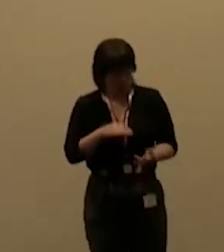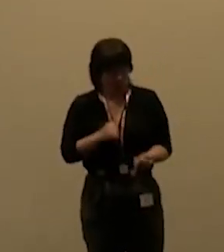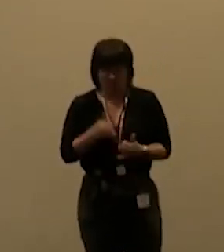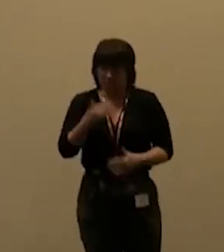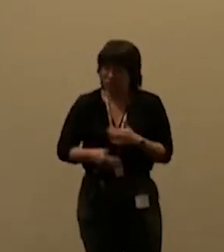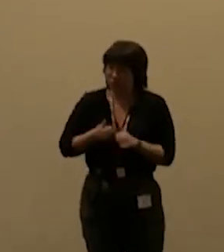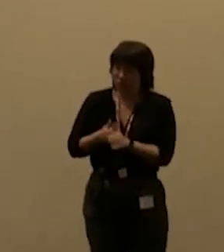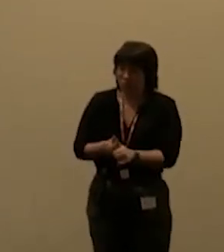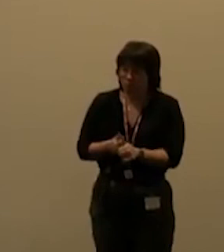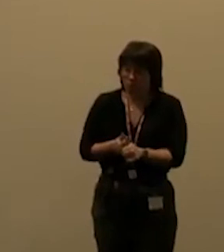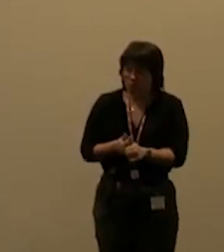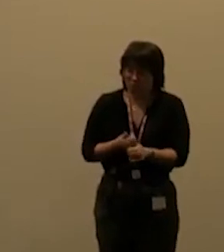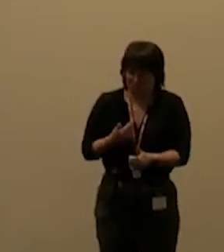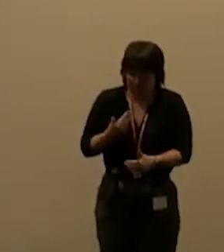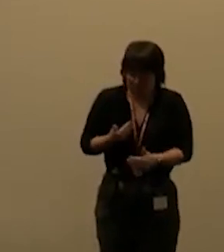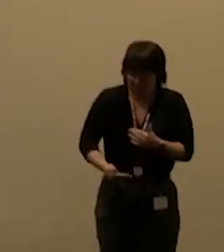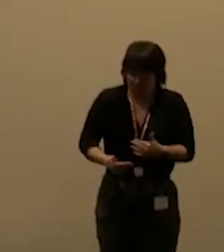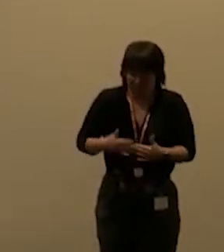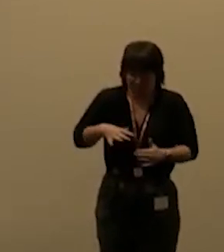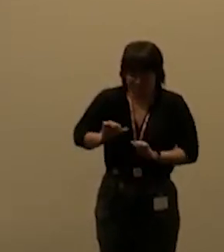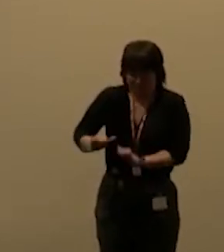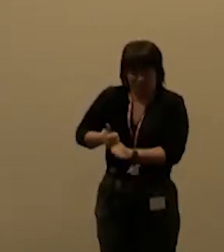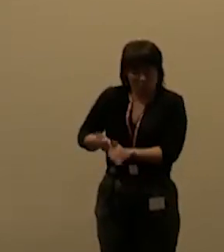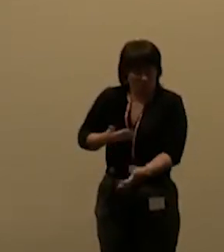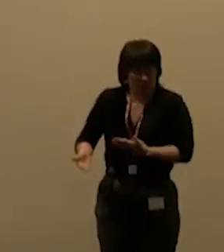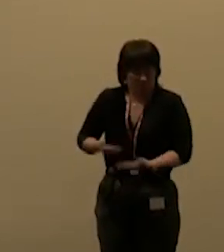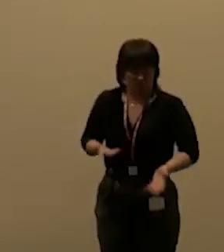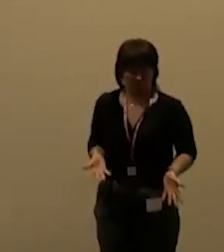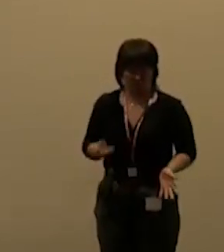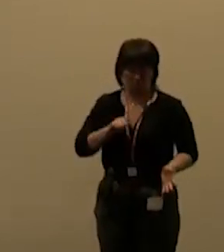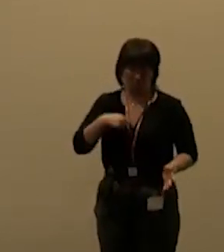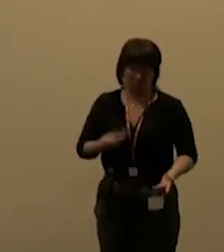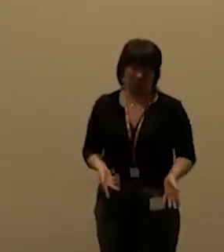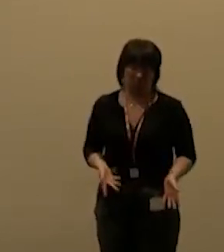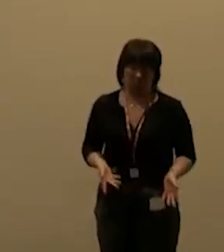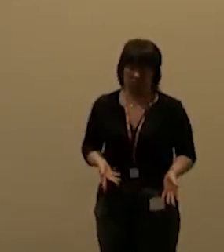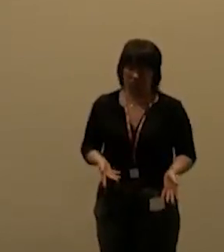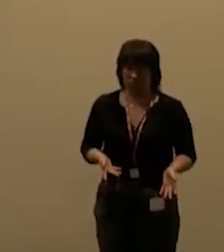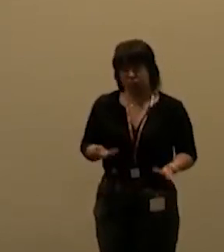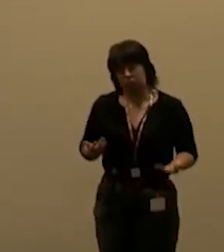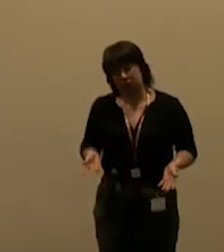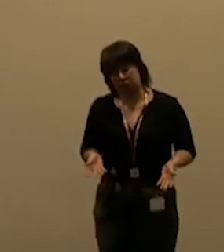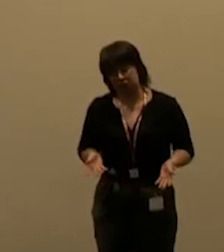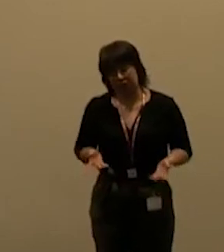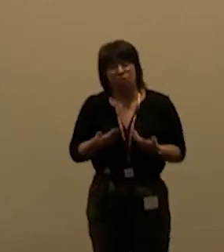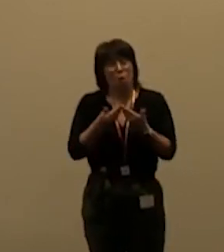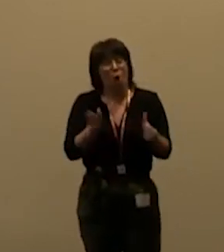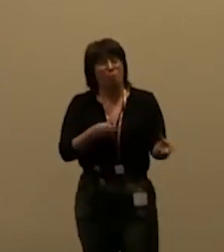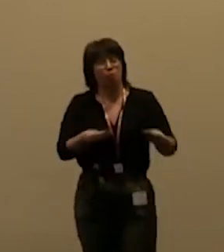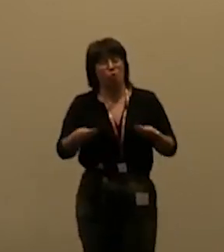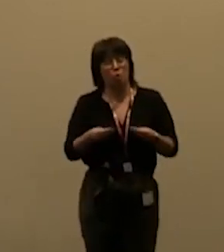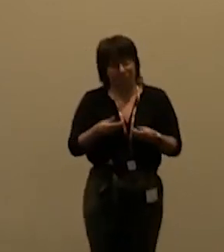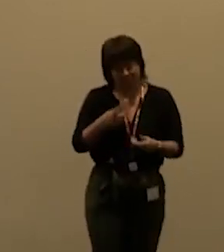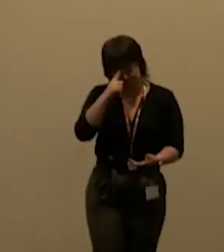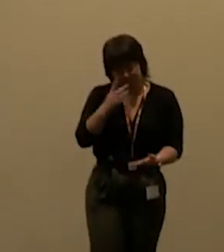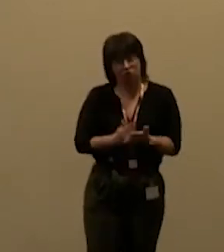never going to support, you probably don't ever need Microsoft support for it anyway, to be honest. Like, It's an open source initiative. It's